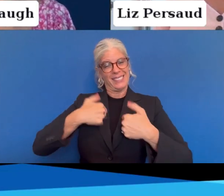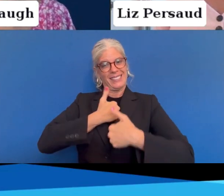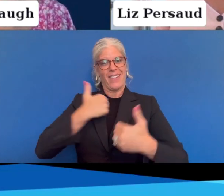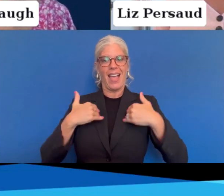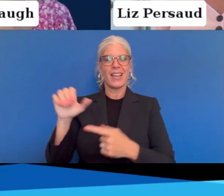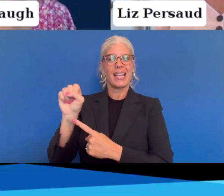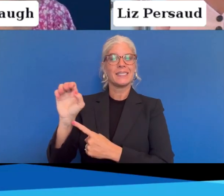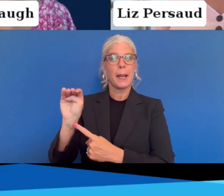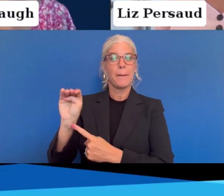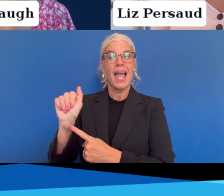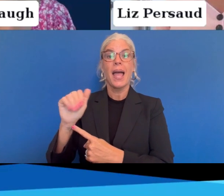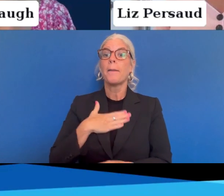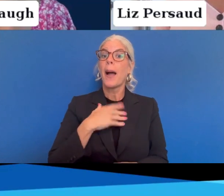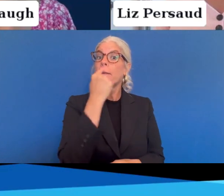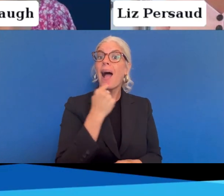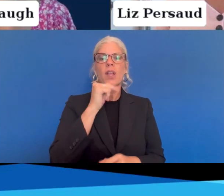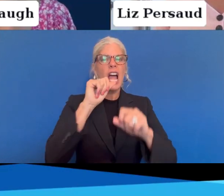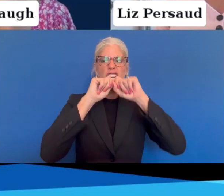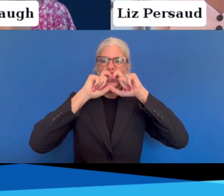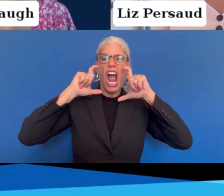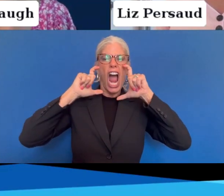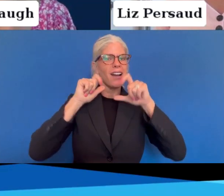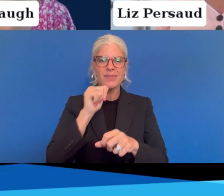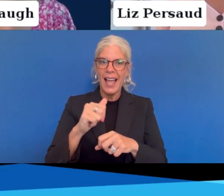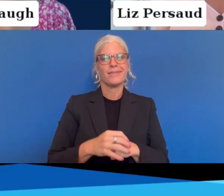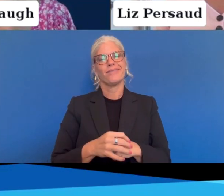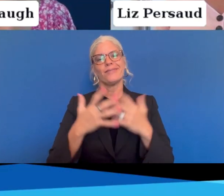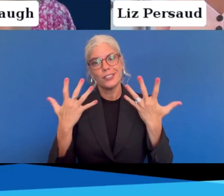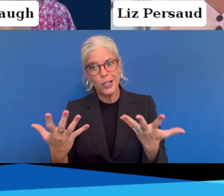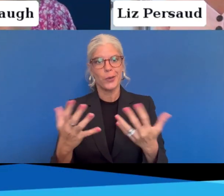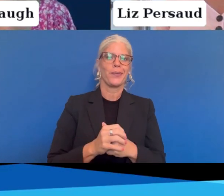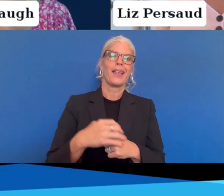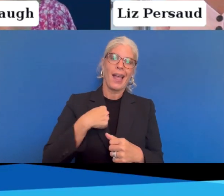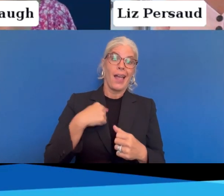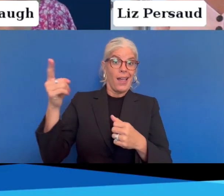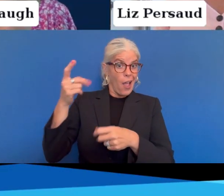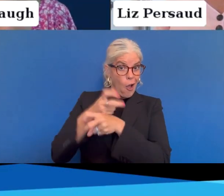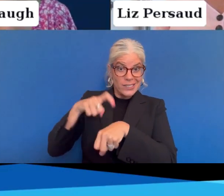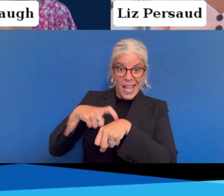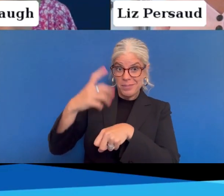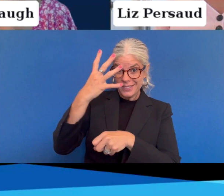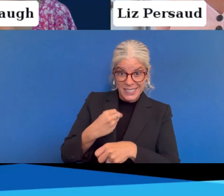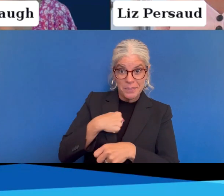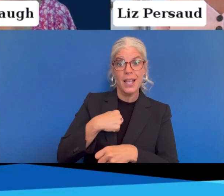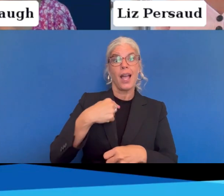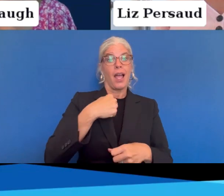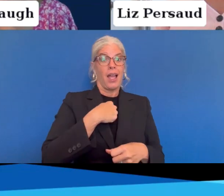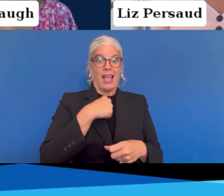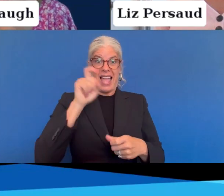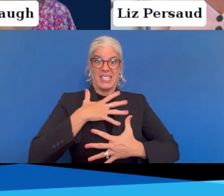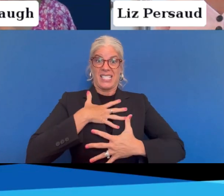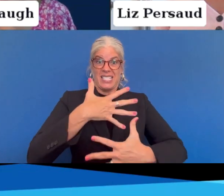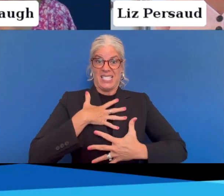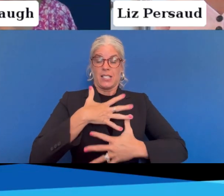SMA, my mouth doesn't open very wide. I am always breathing on about 17%